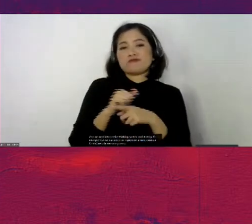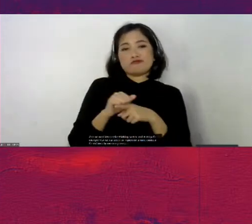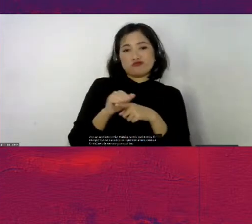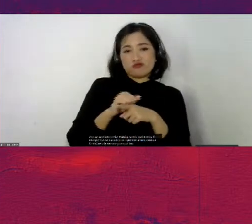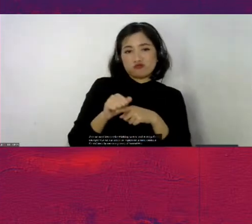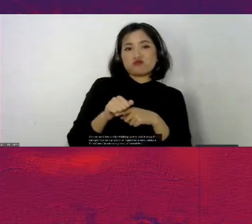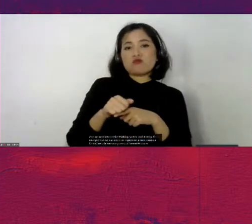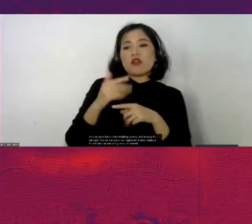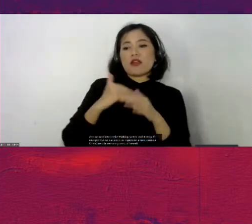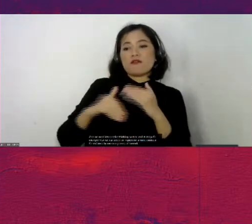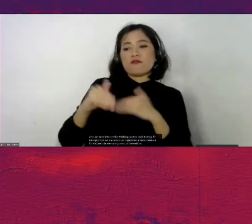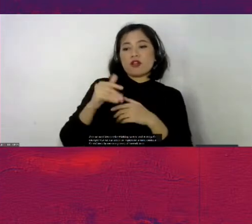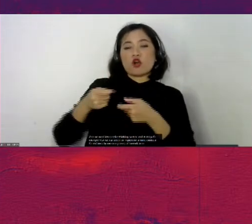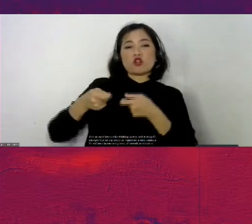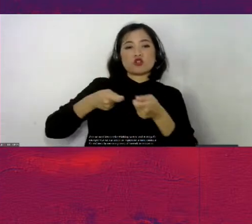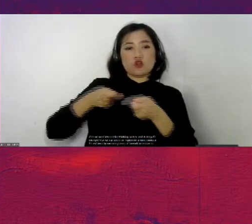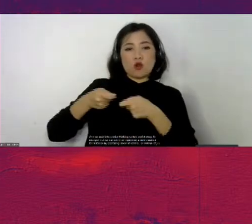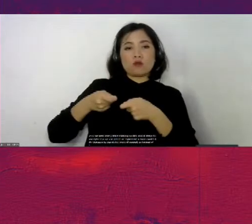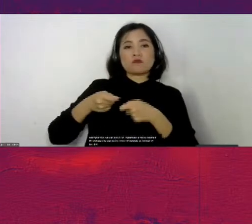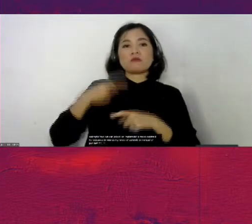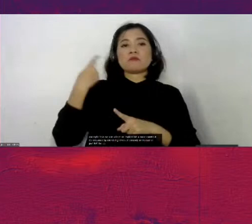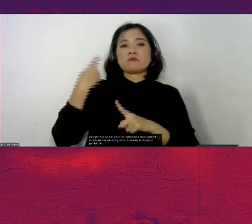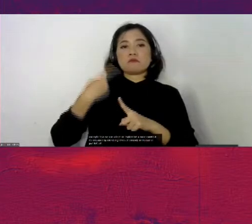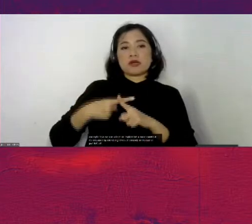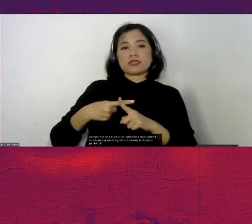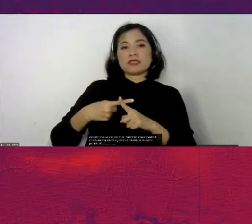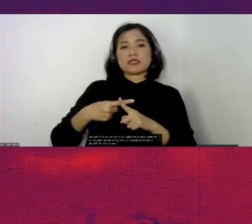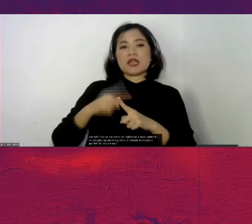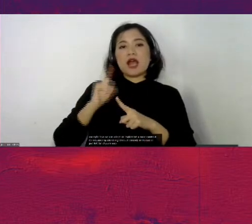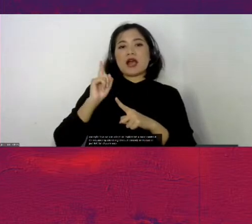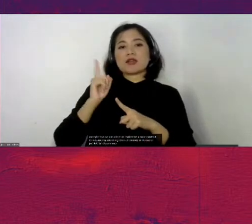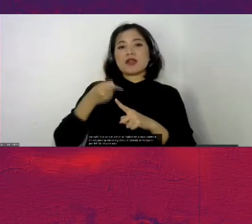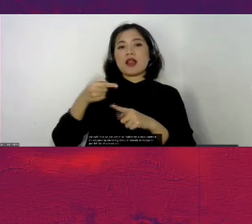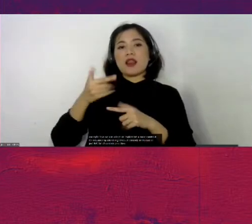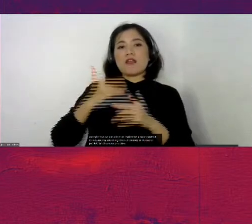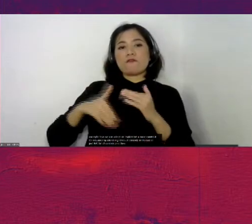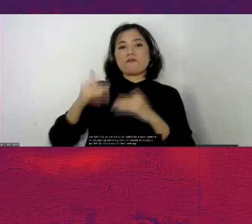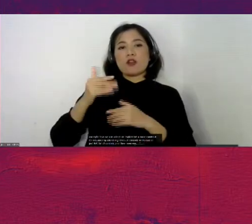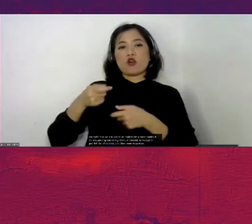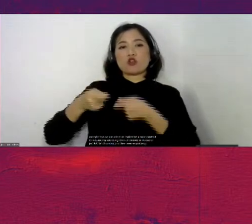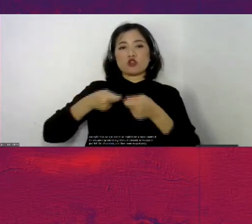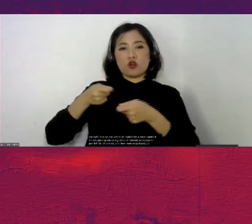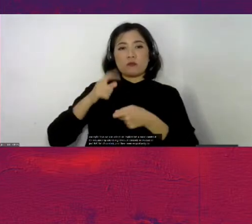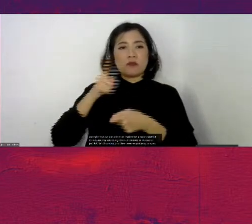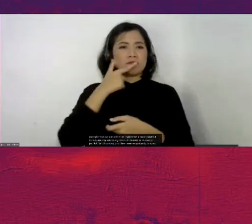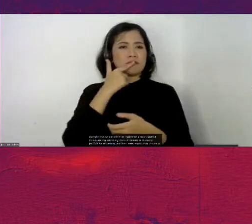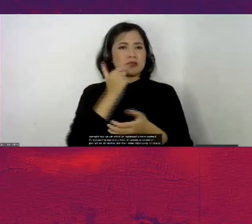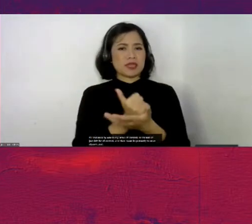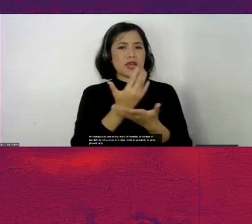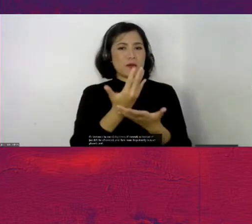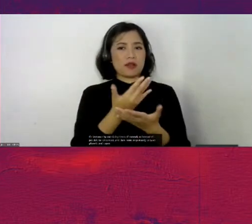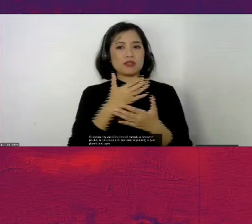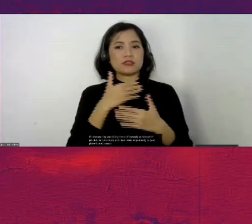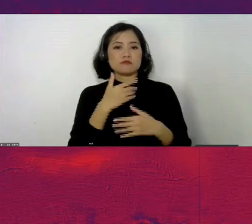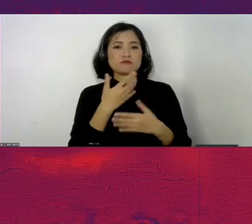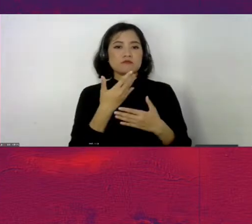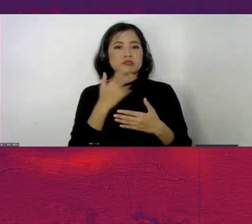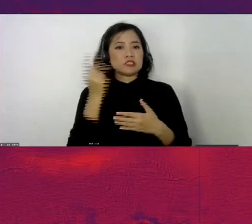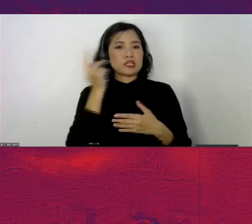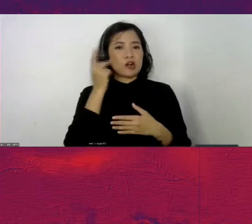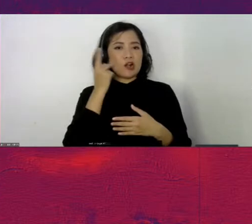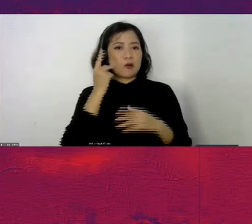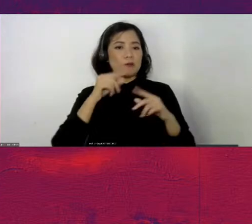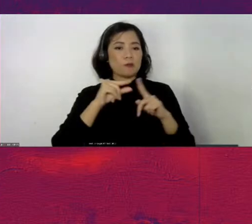control instead of just levers of control. Yeah. And then more importantly, to save planets and people, not only profit, but